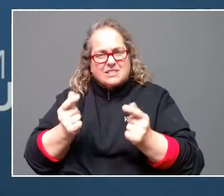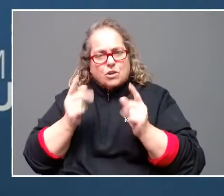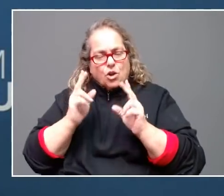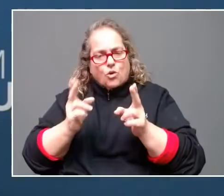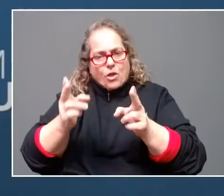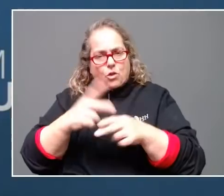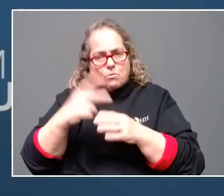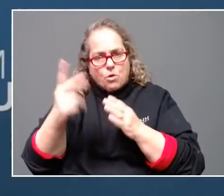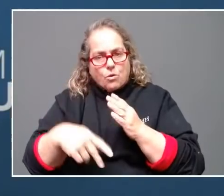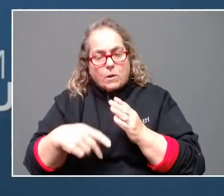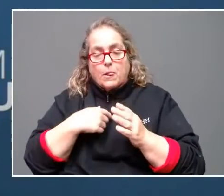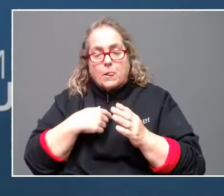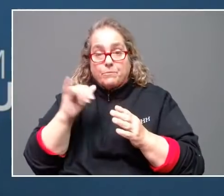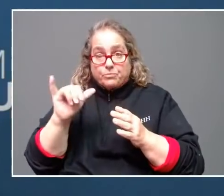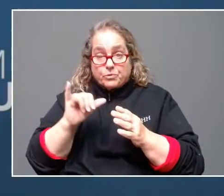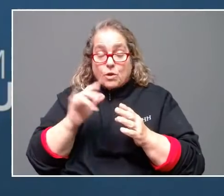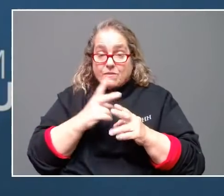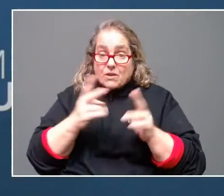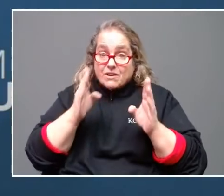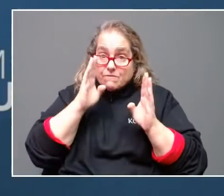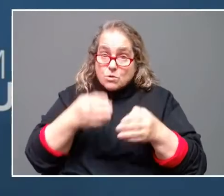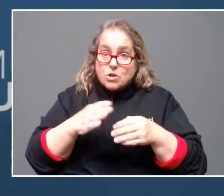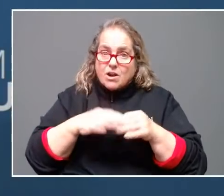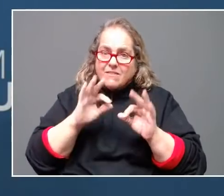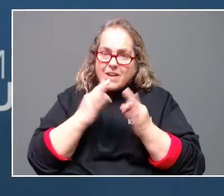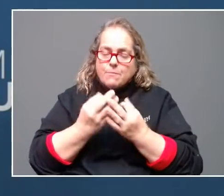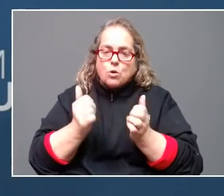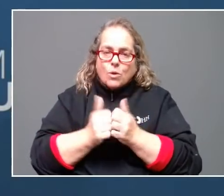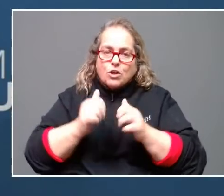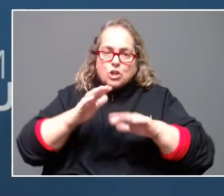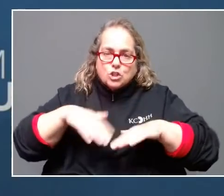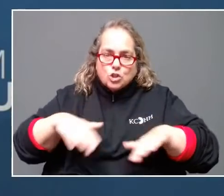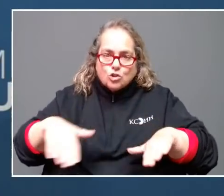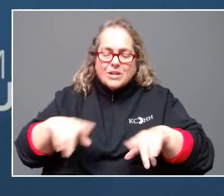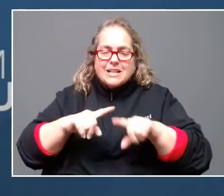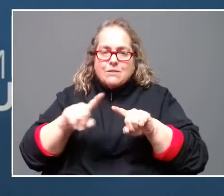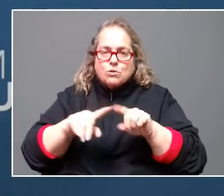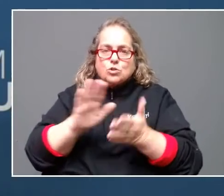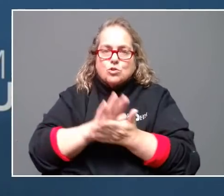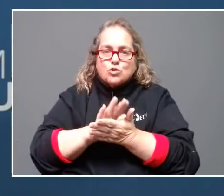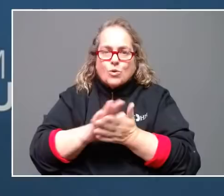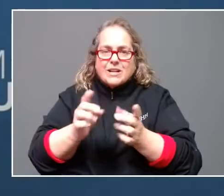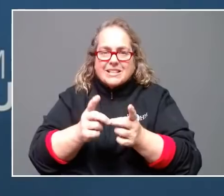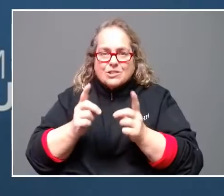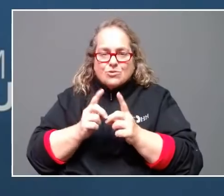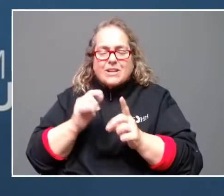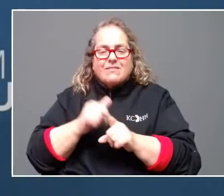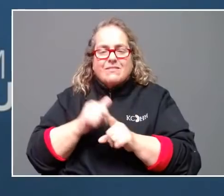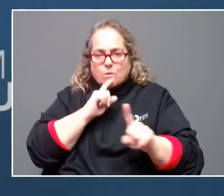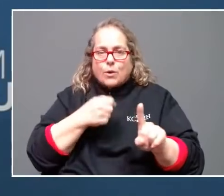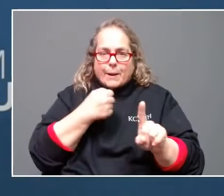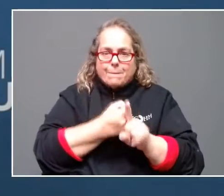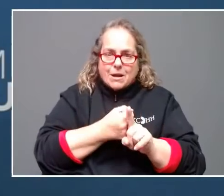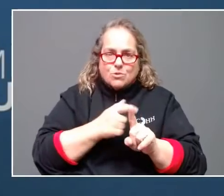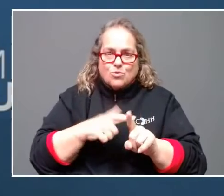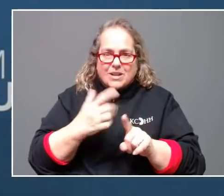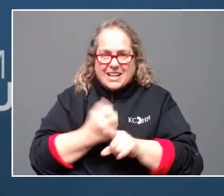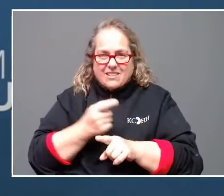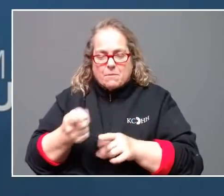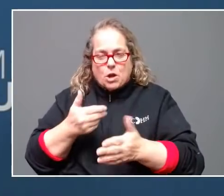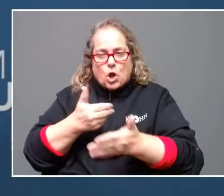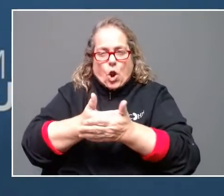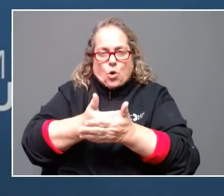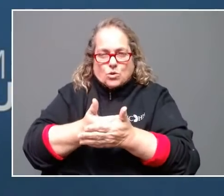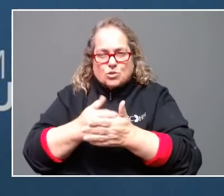focusing on families with children in the various school districts that have been impacted to get them as close to their